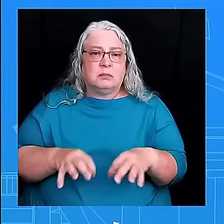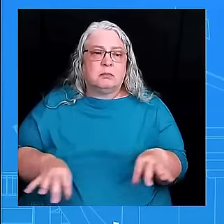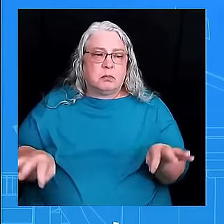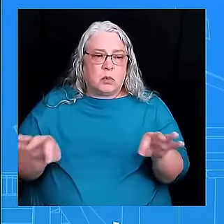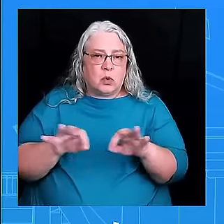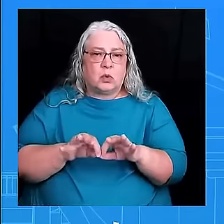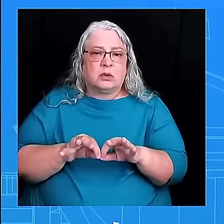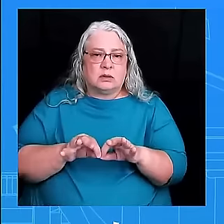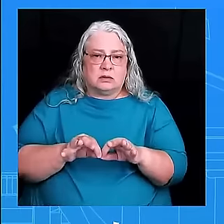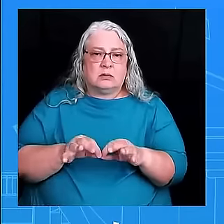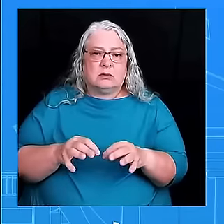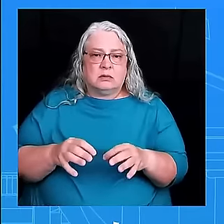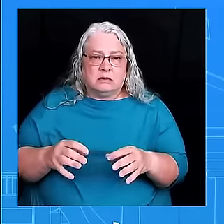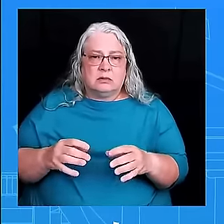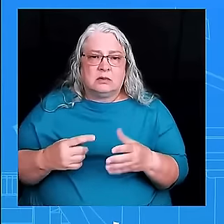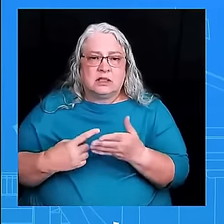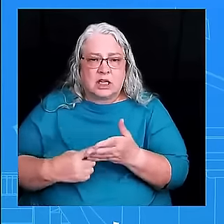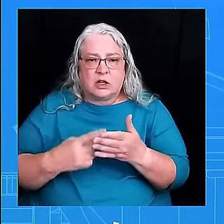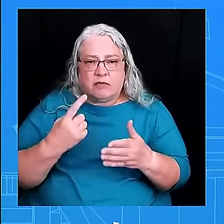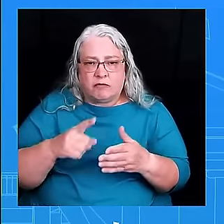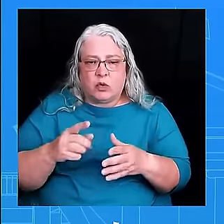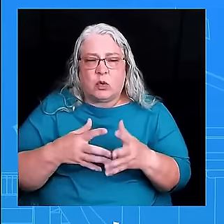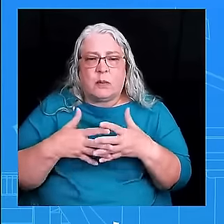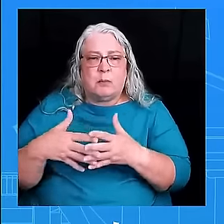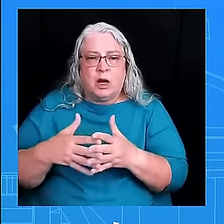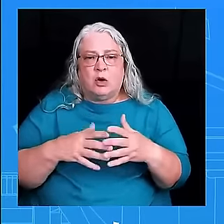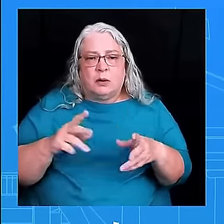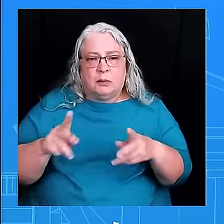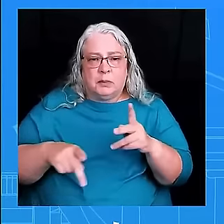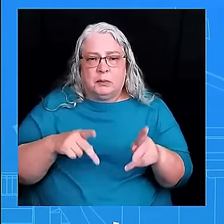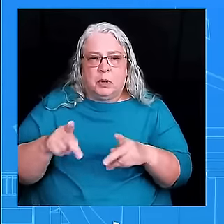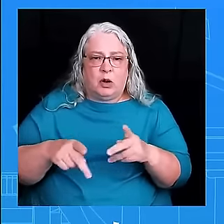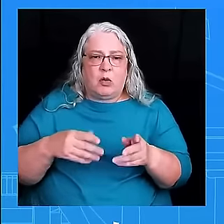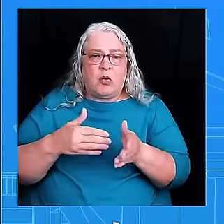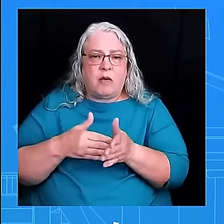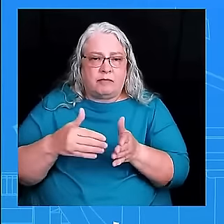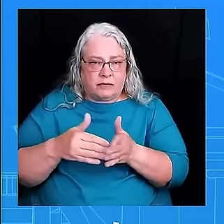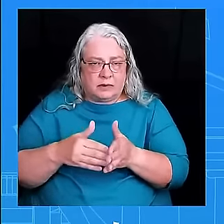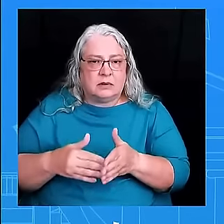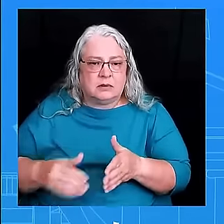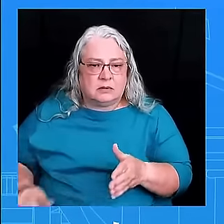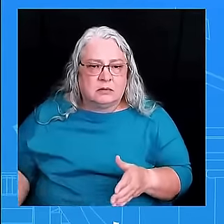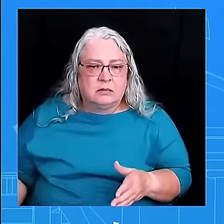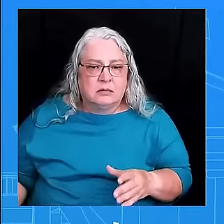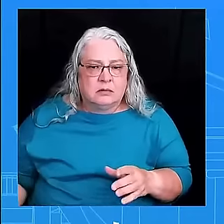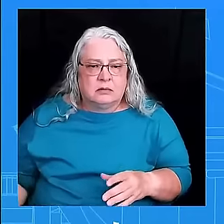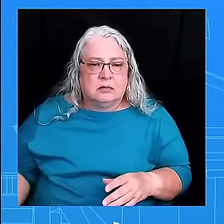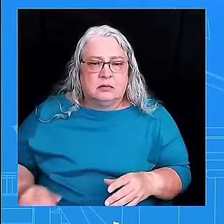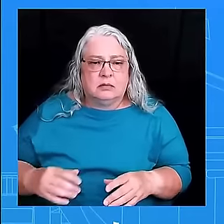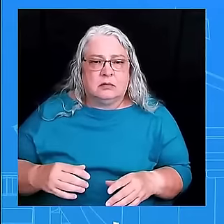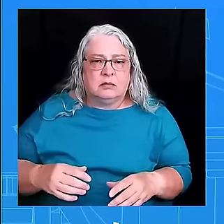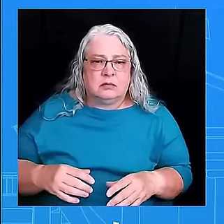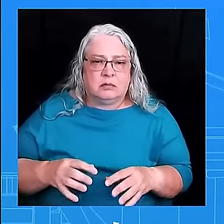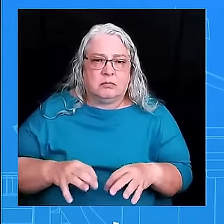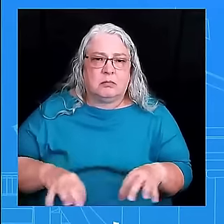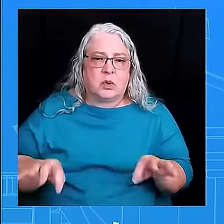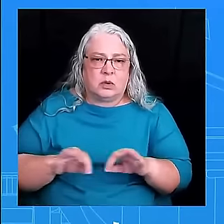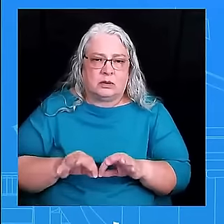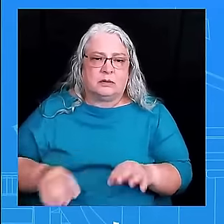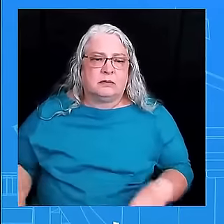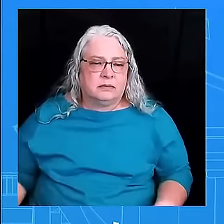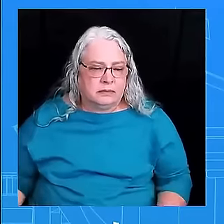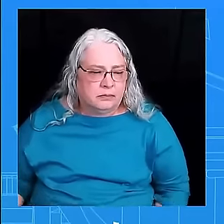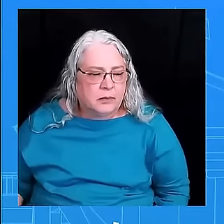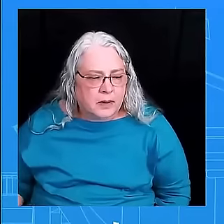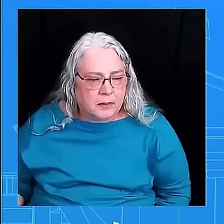president, having her by the president's side. And I think that matters. I think that matters, and that's important. Go ahead, Karen. Karine, can you tell us about